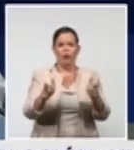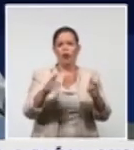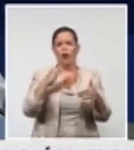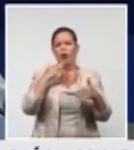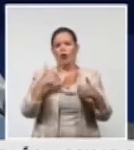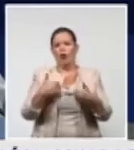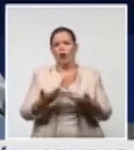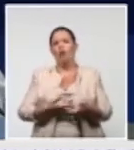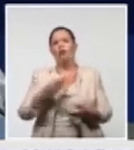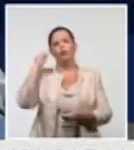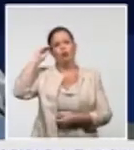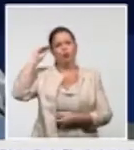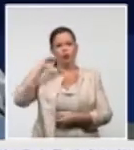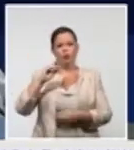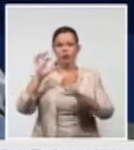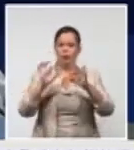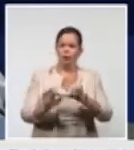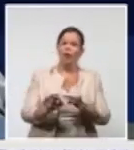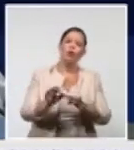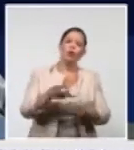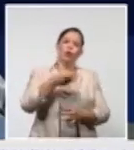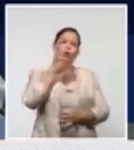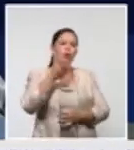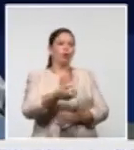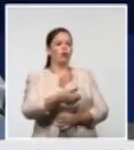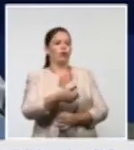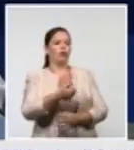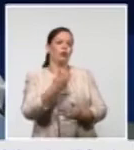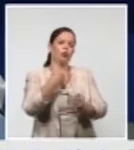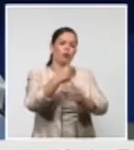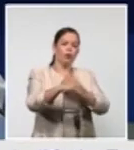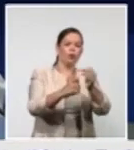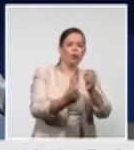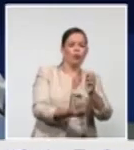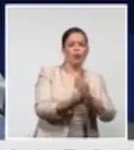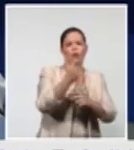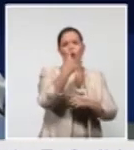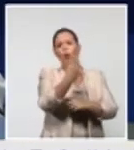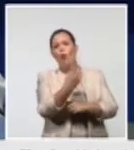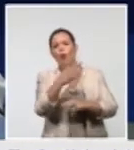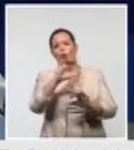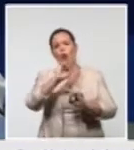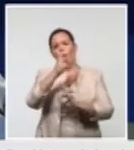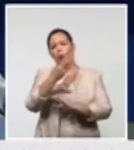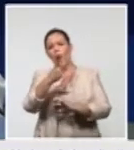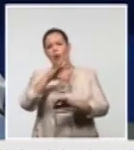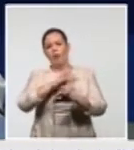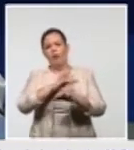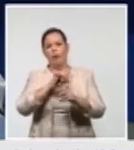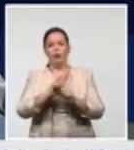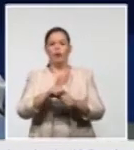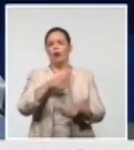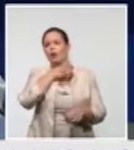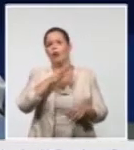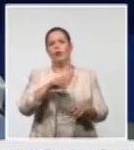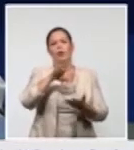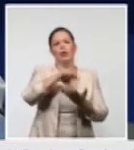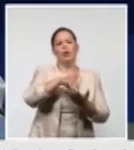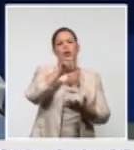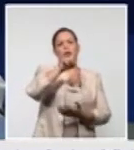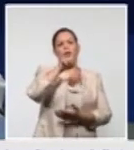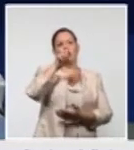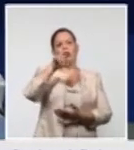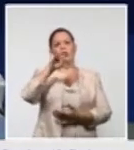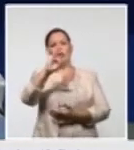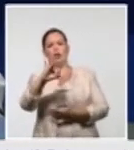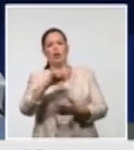studied, more from some than others, according to the COVID-19 situation in each territory.